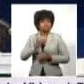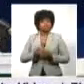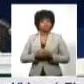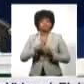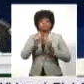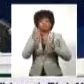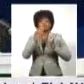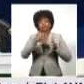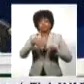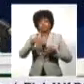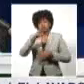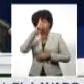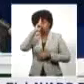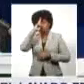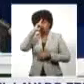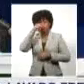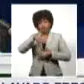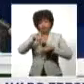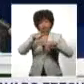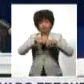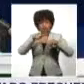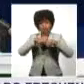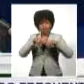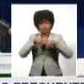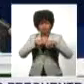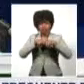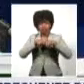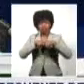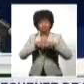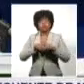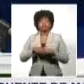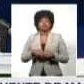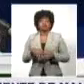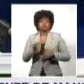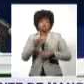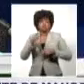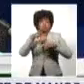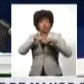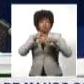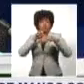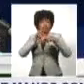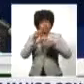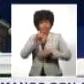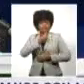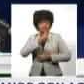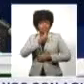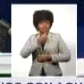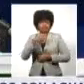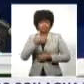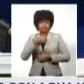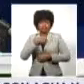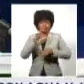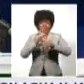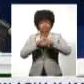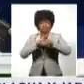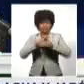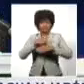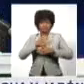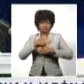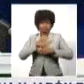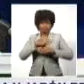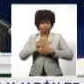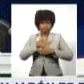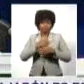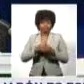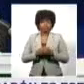first deceased is a 73-year-old female patient who died at the Frank Pais